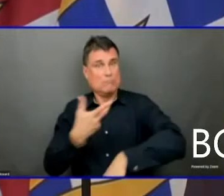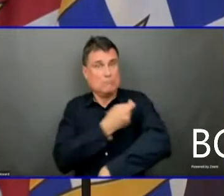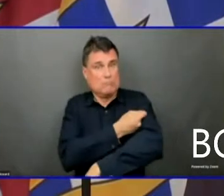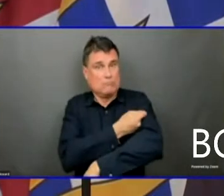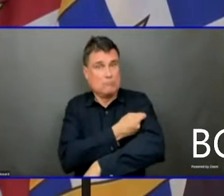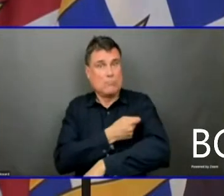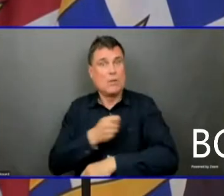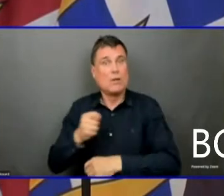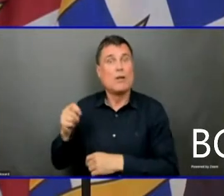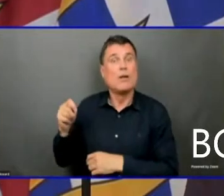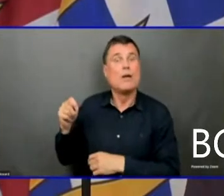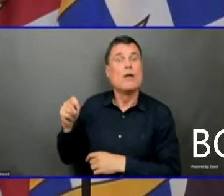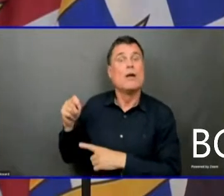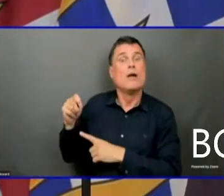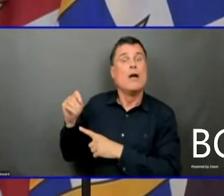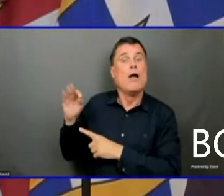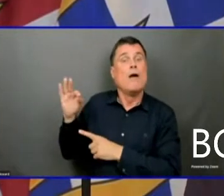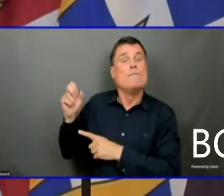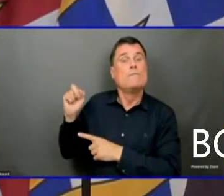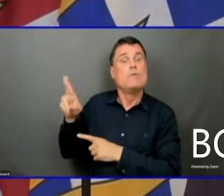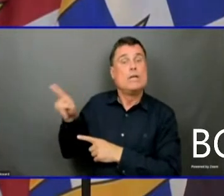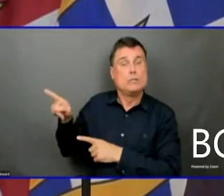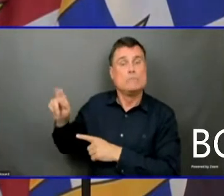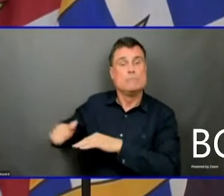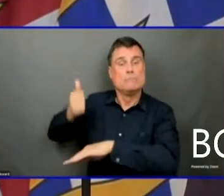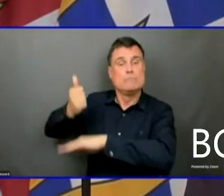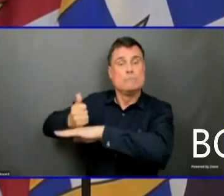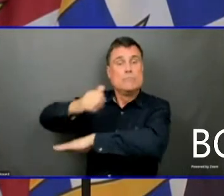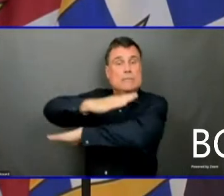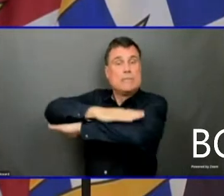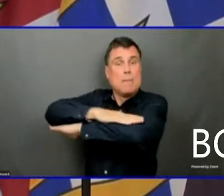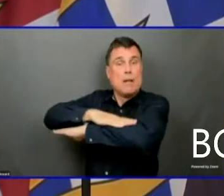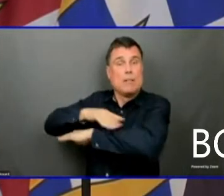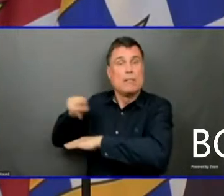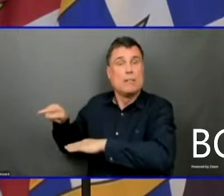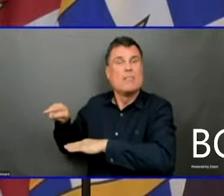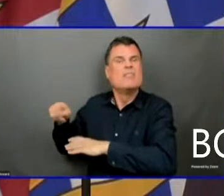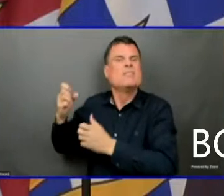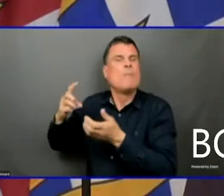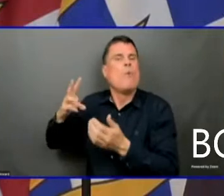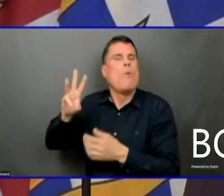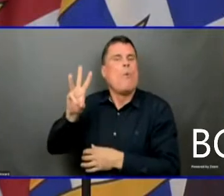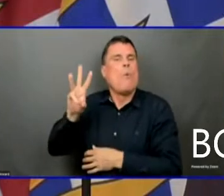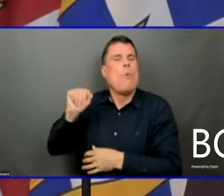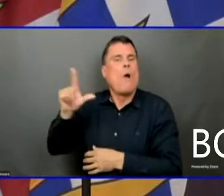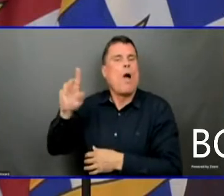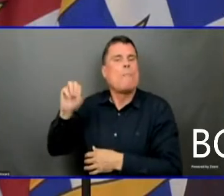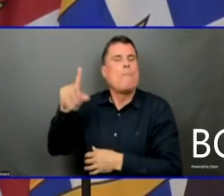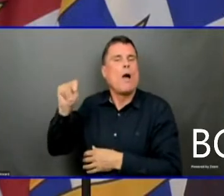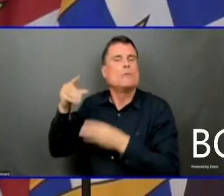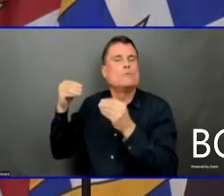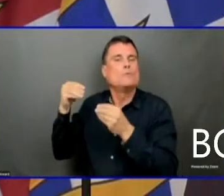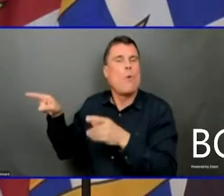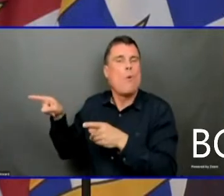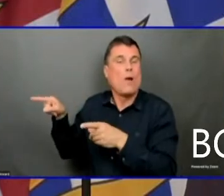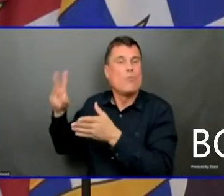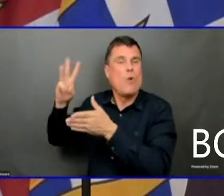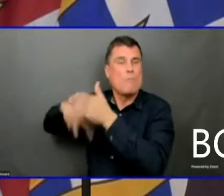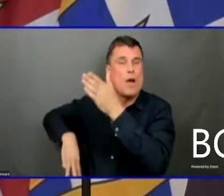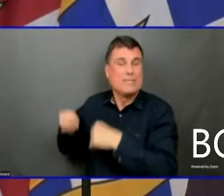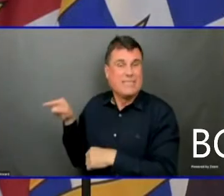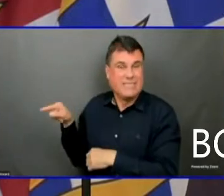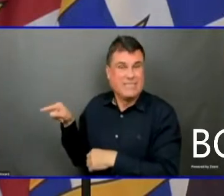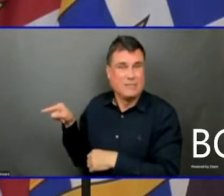Walmart, but we see not really good response comparatively what we are getting the response from the Sikh temple. Yesterday,